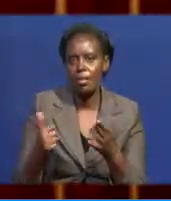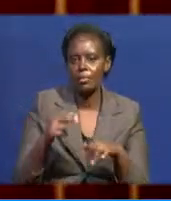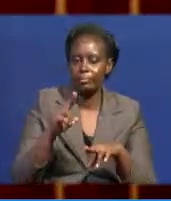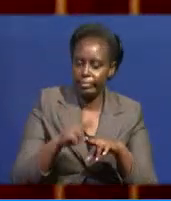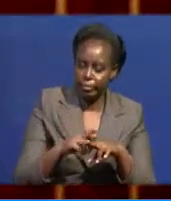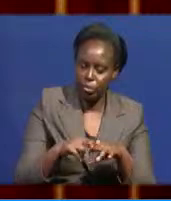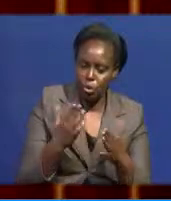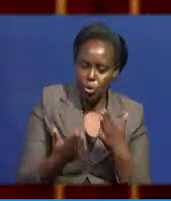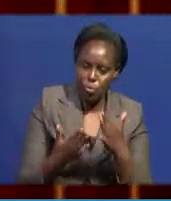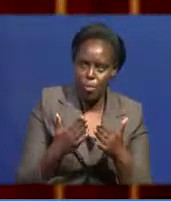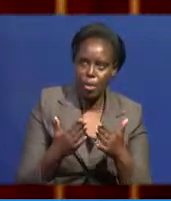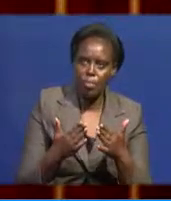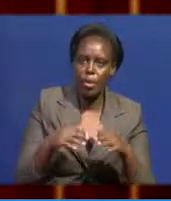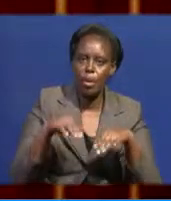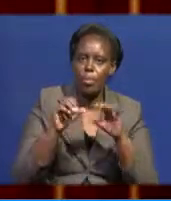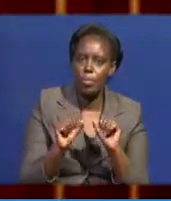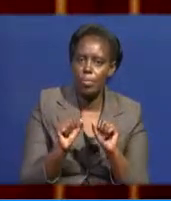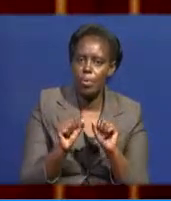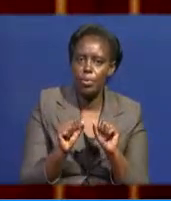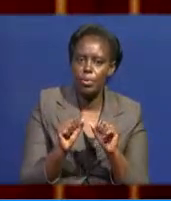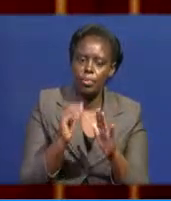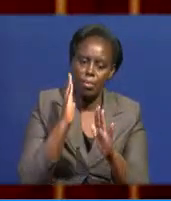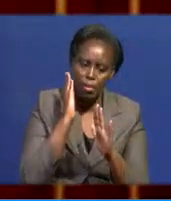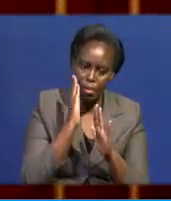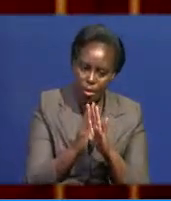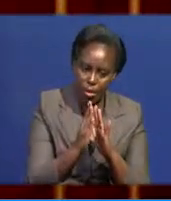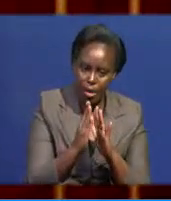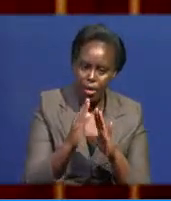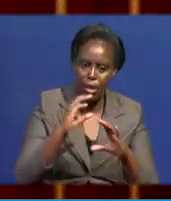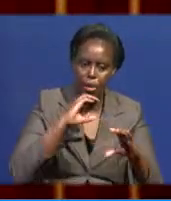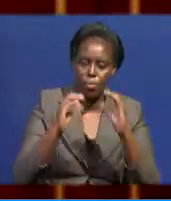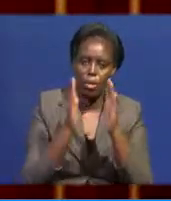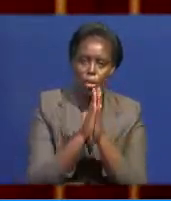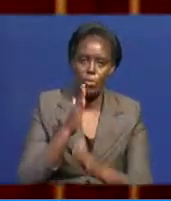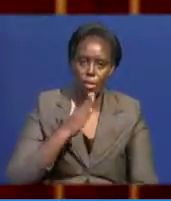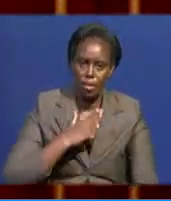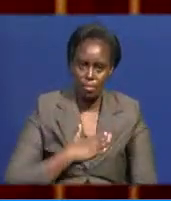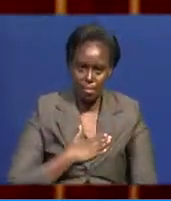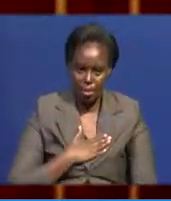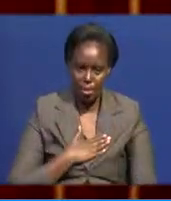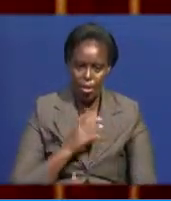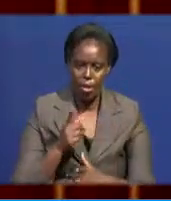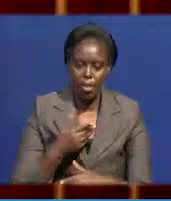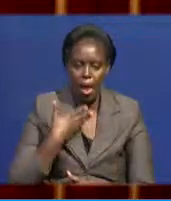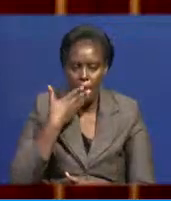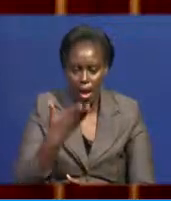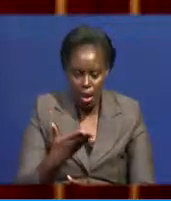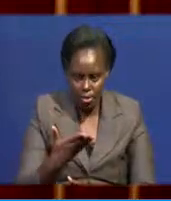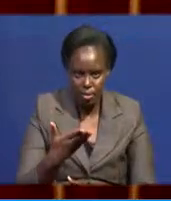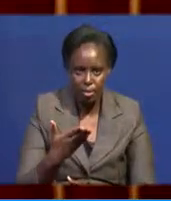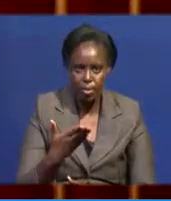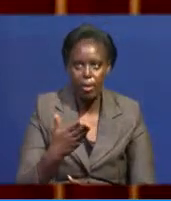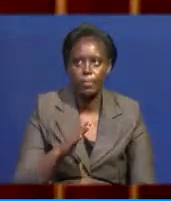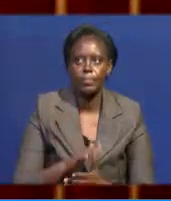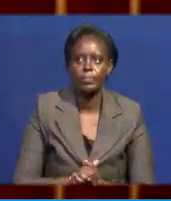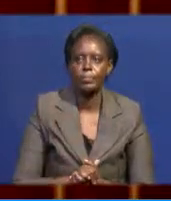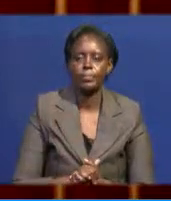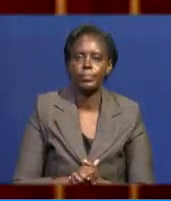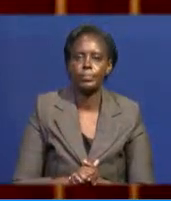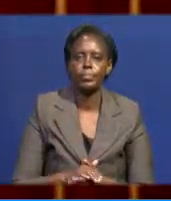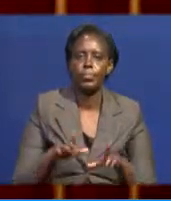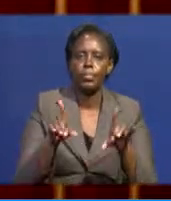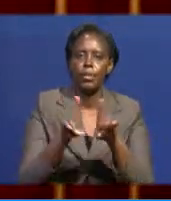sitting or preferably directly, he can contact me and we'll give him the necessary